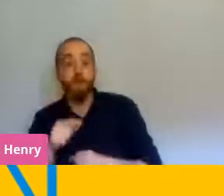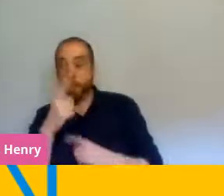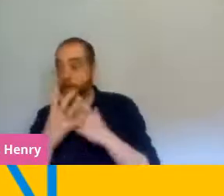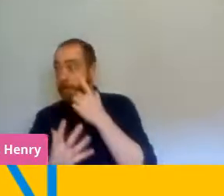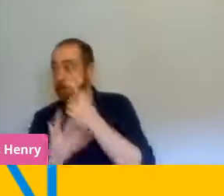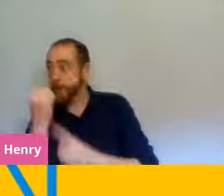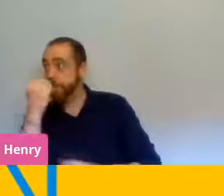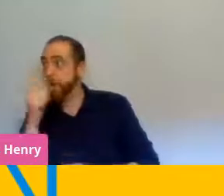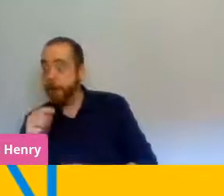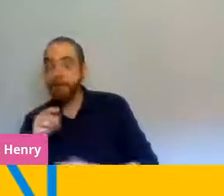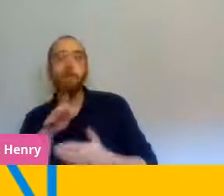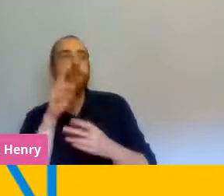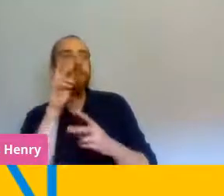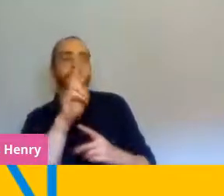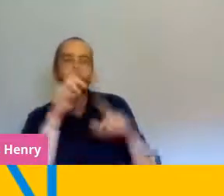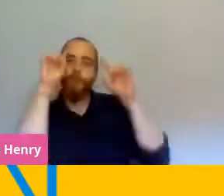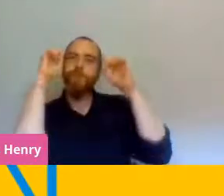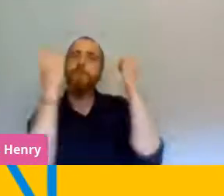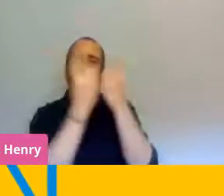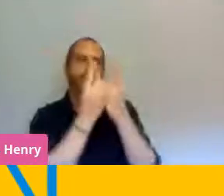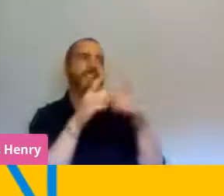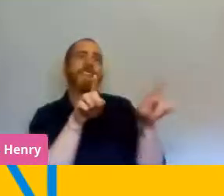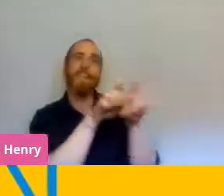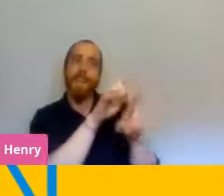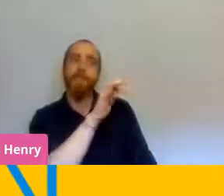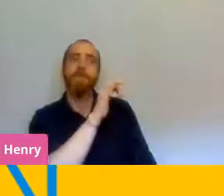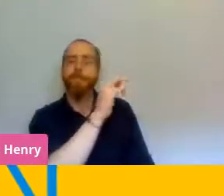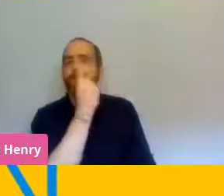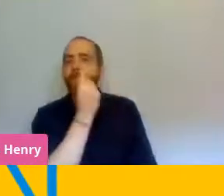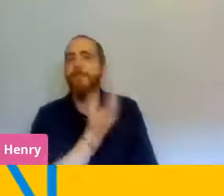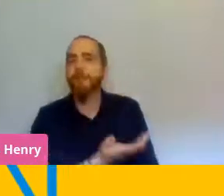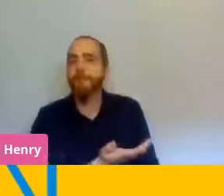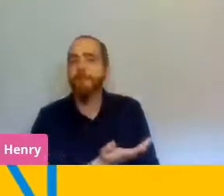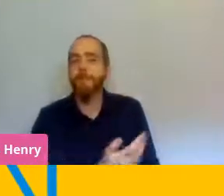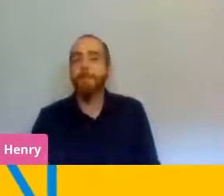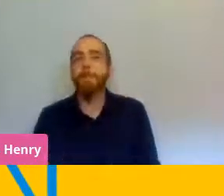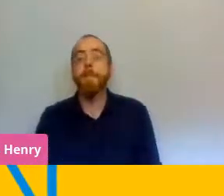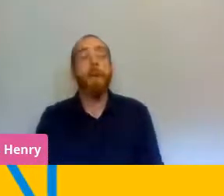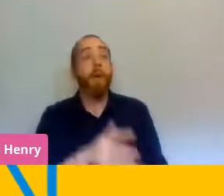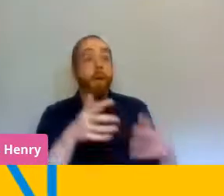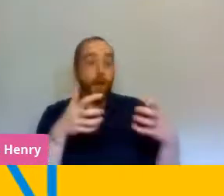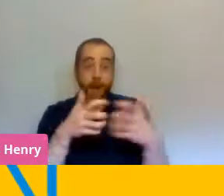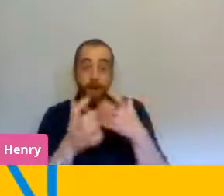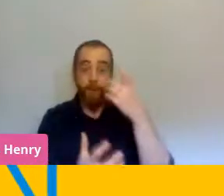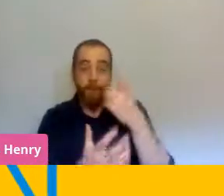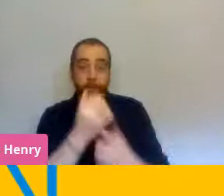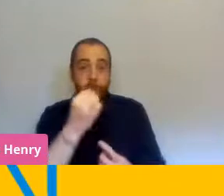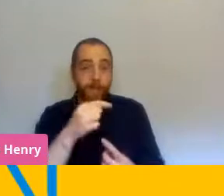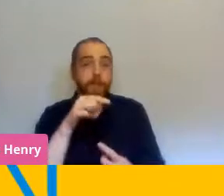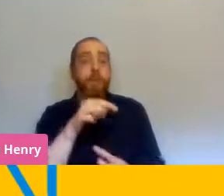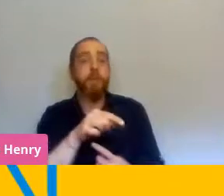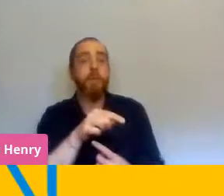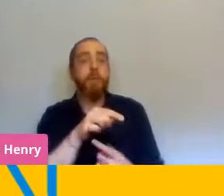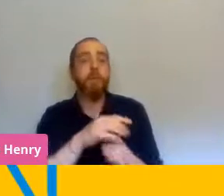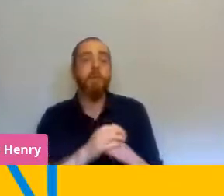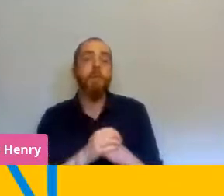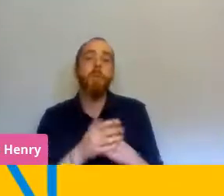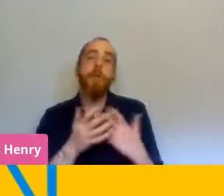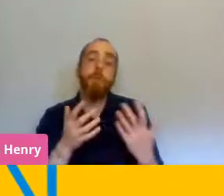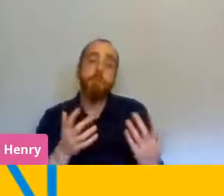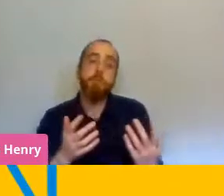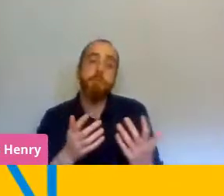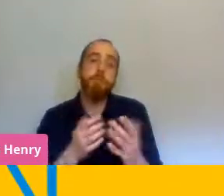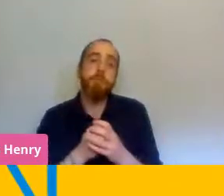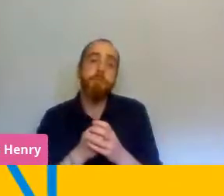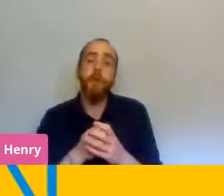badly. How did we do this? Well, we won the victory off the back of